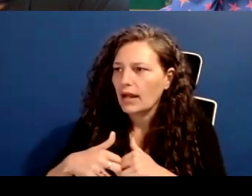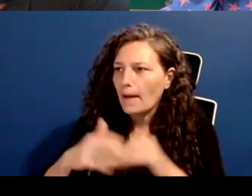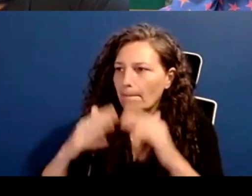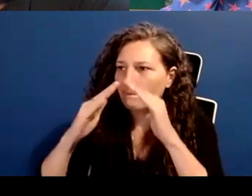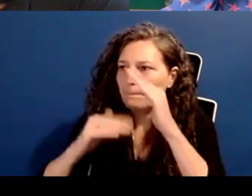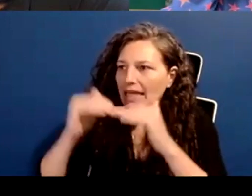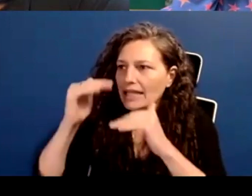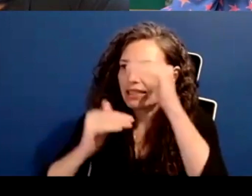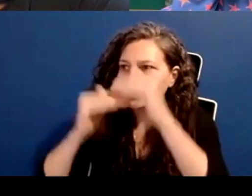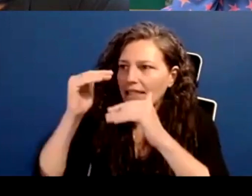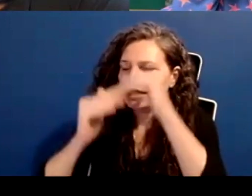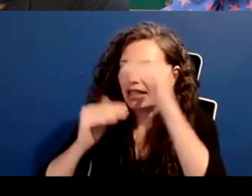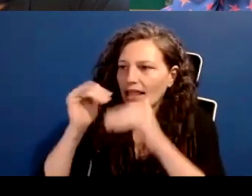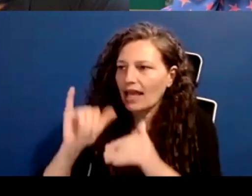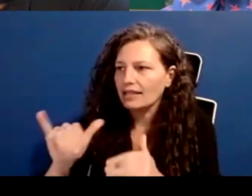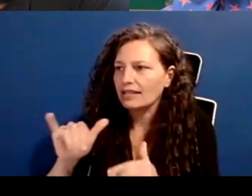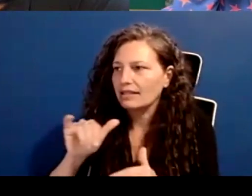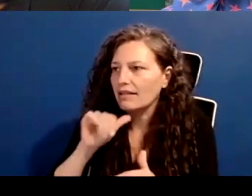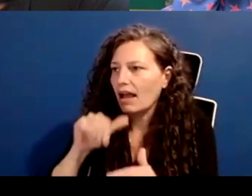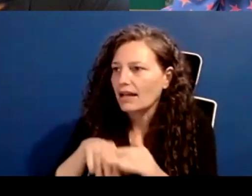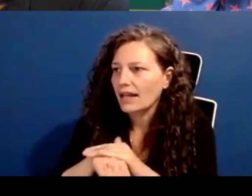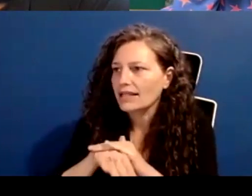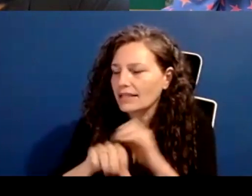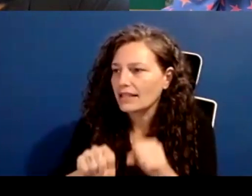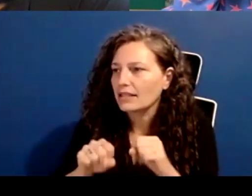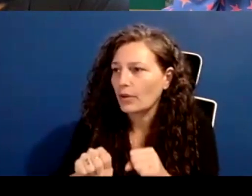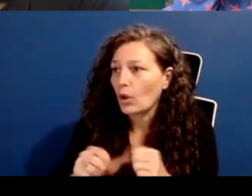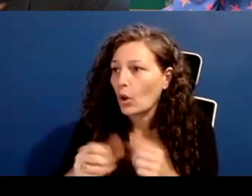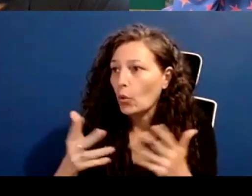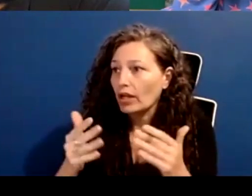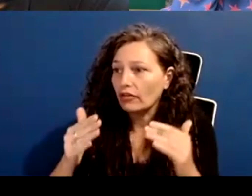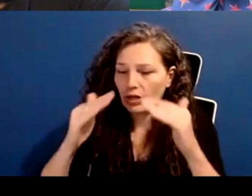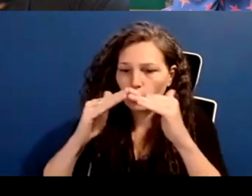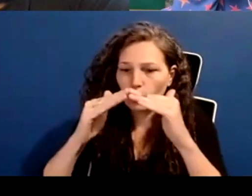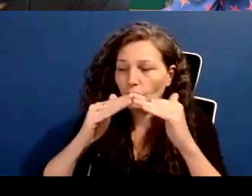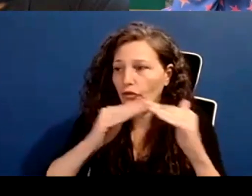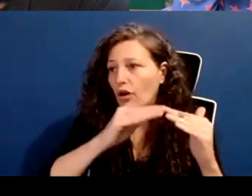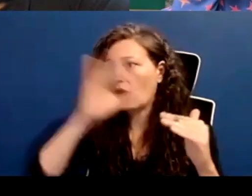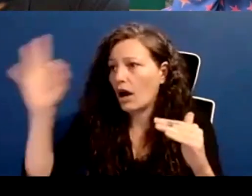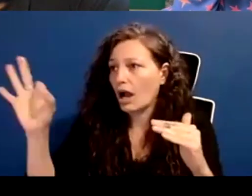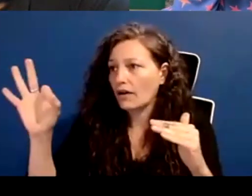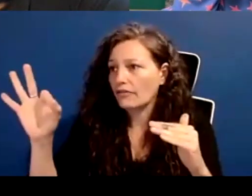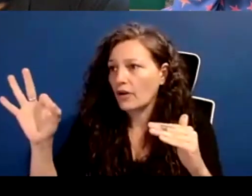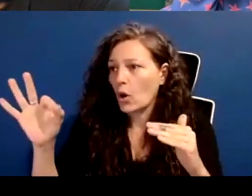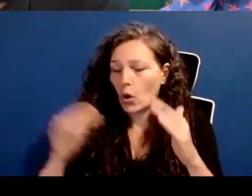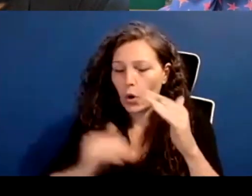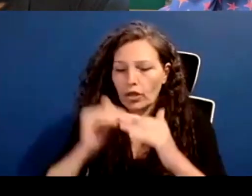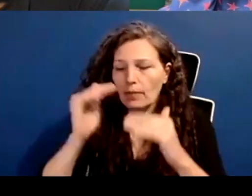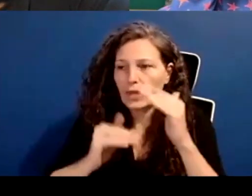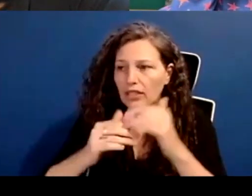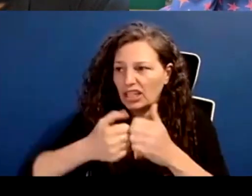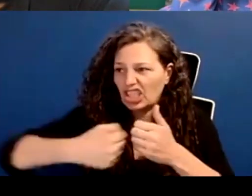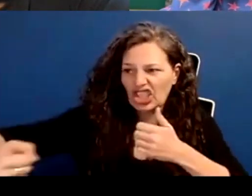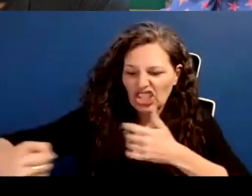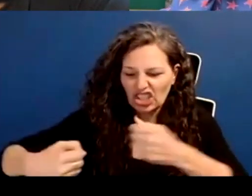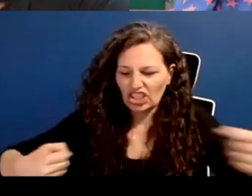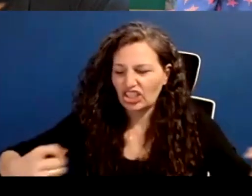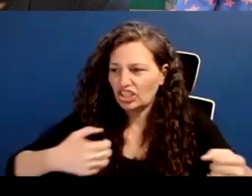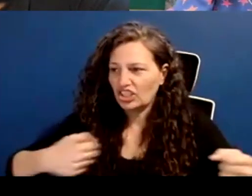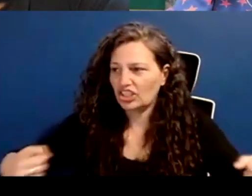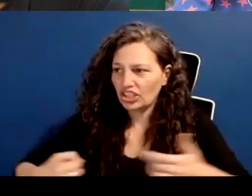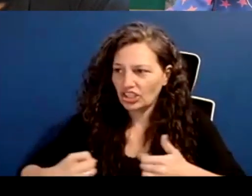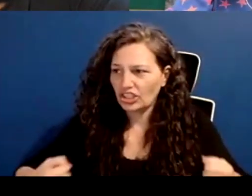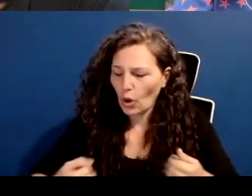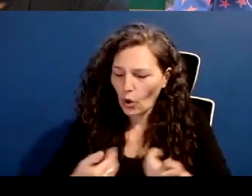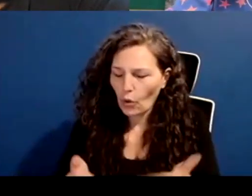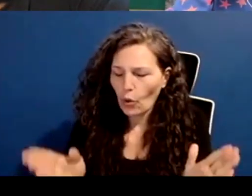raised the roof or tore down buildings that were not accessible so that we could all get to Jesus? And this accessible